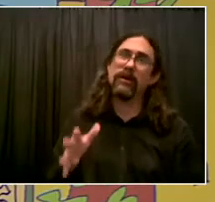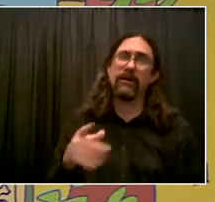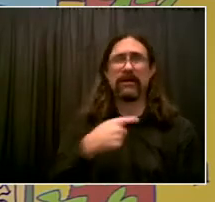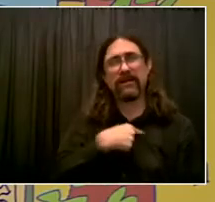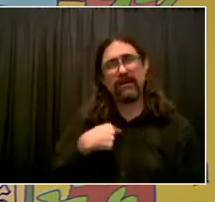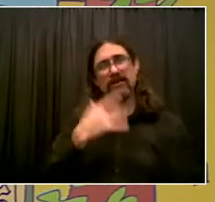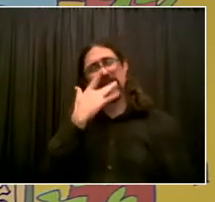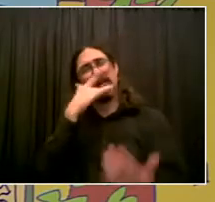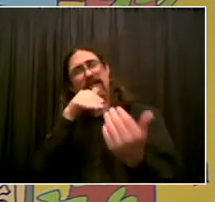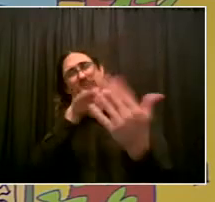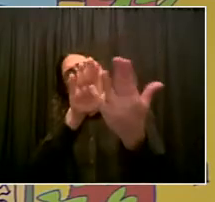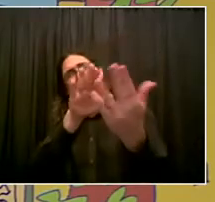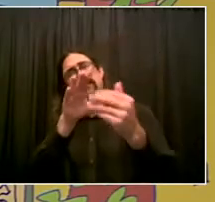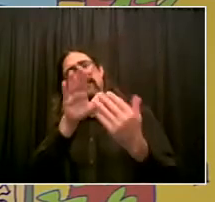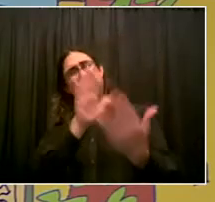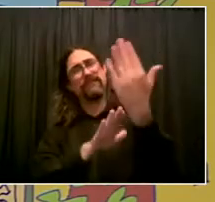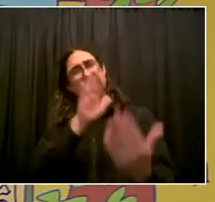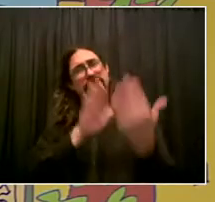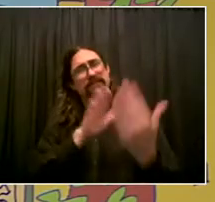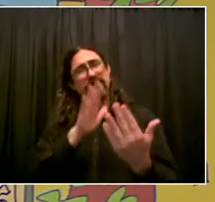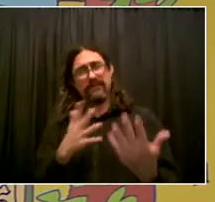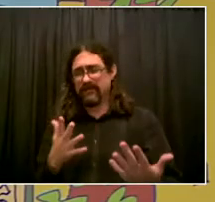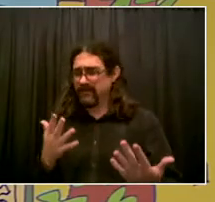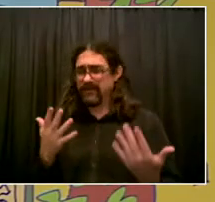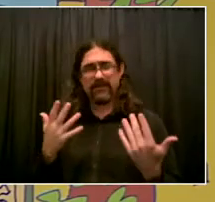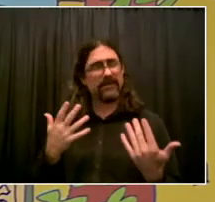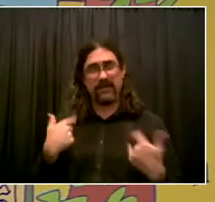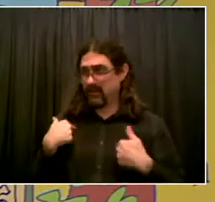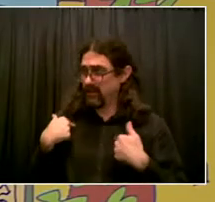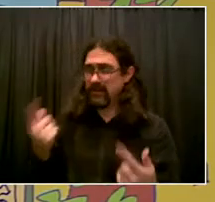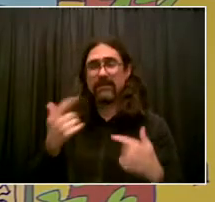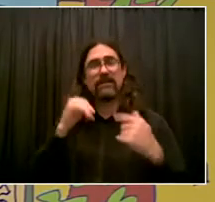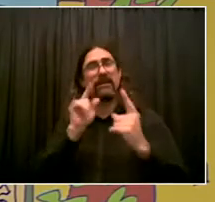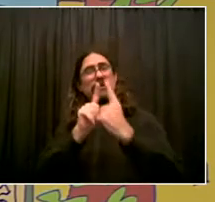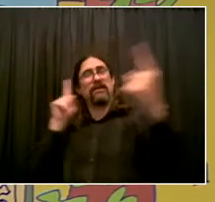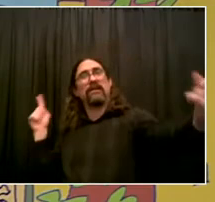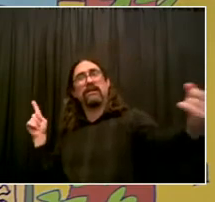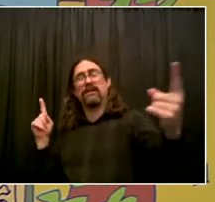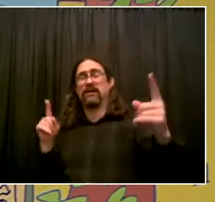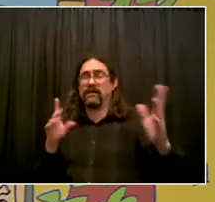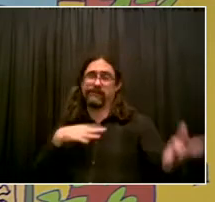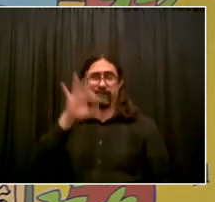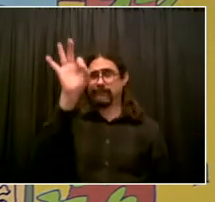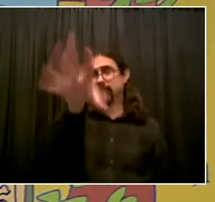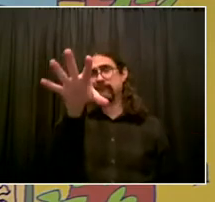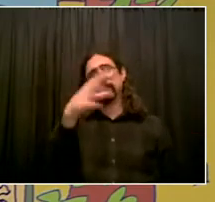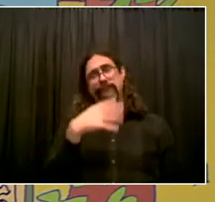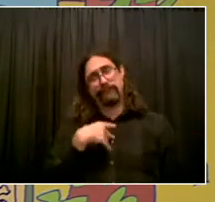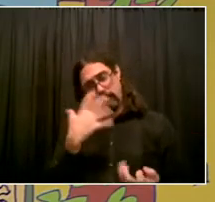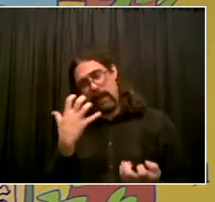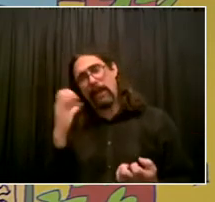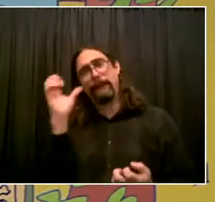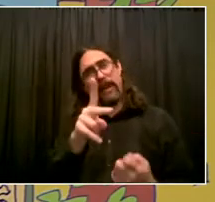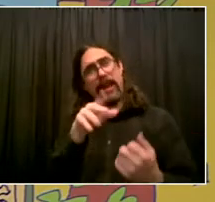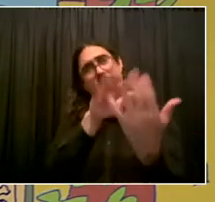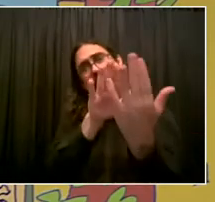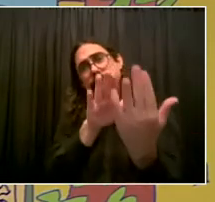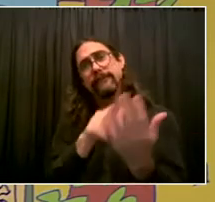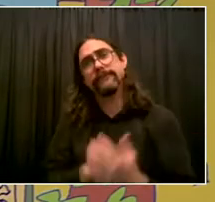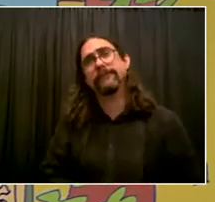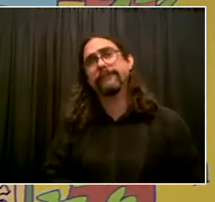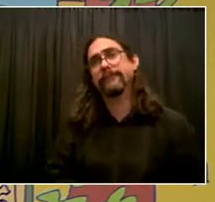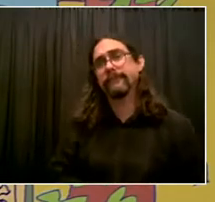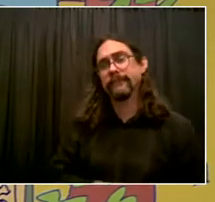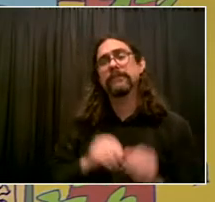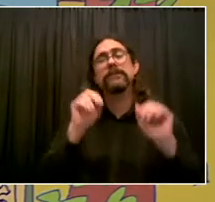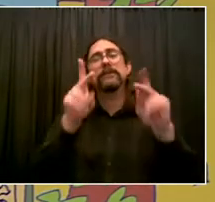When you said the city was going to remove basically any Trump organization concessions, there have been